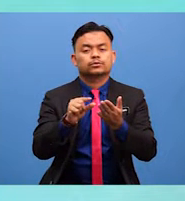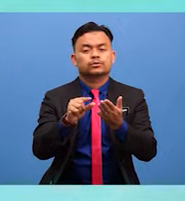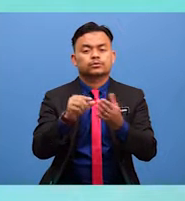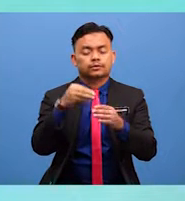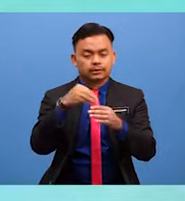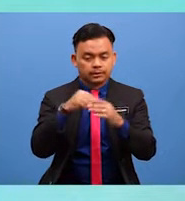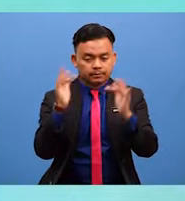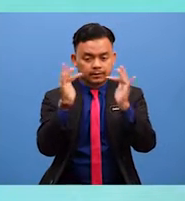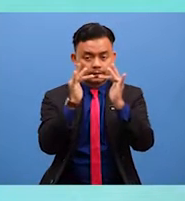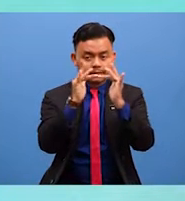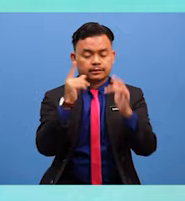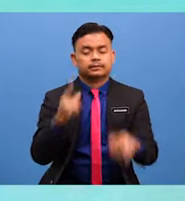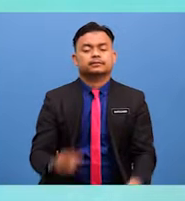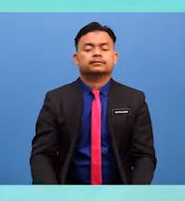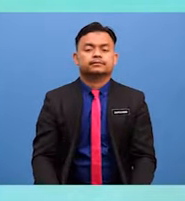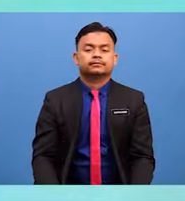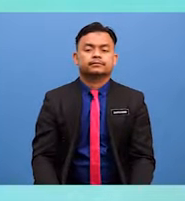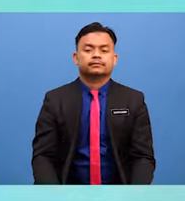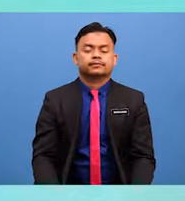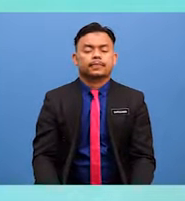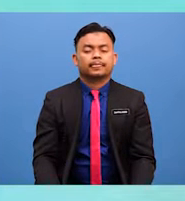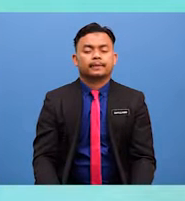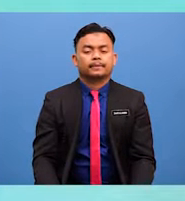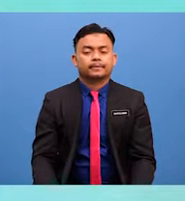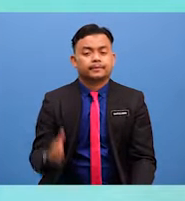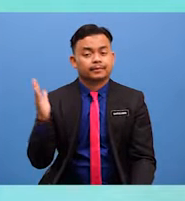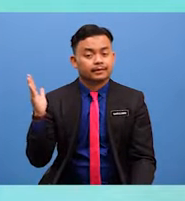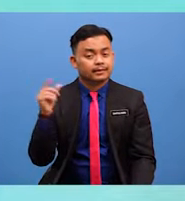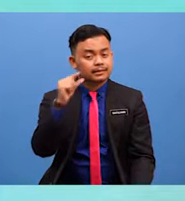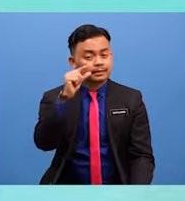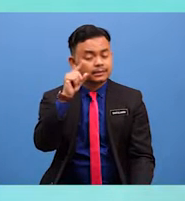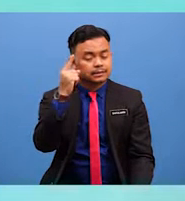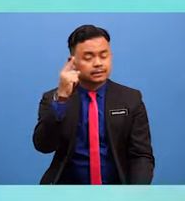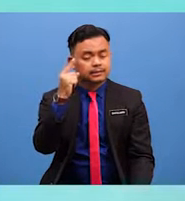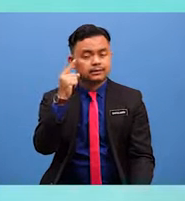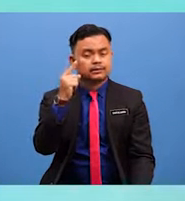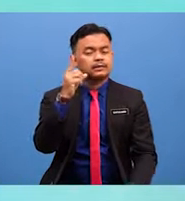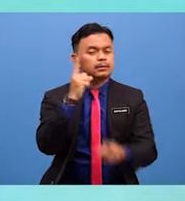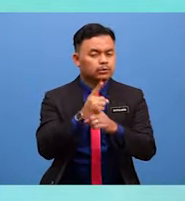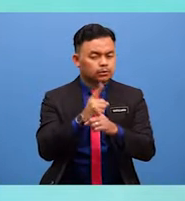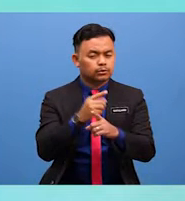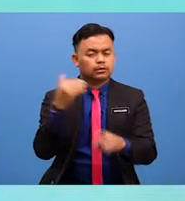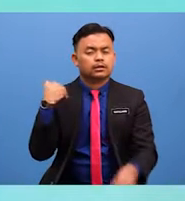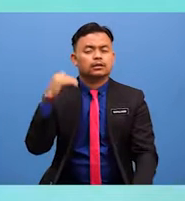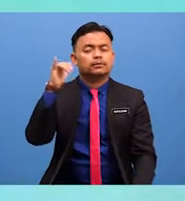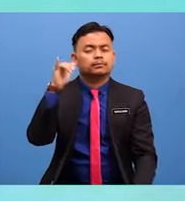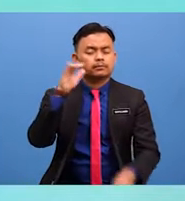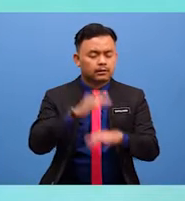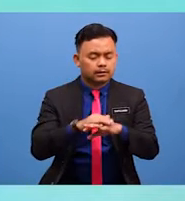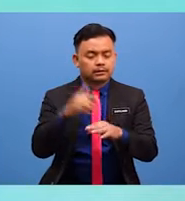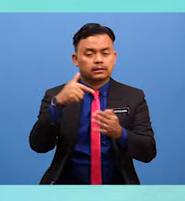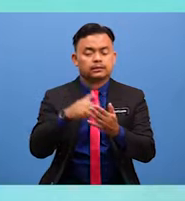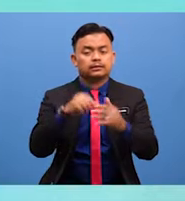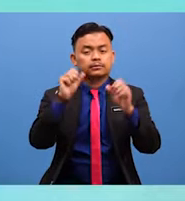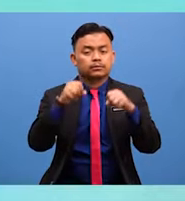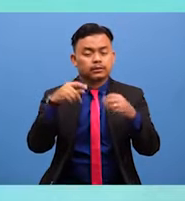the definitions. These are only a few. There are a lot more that we can add to the